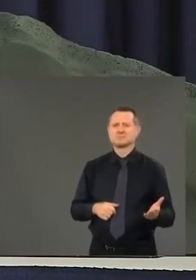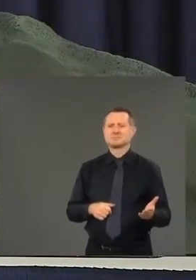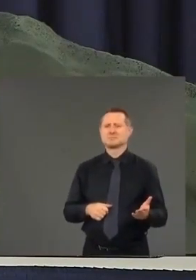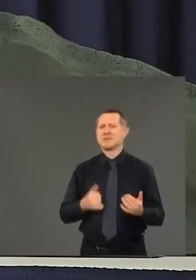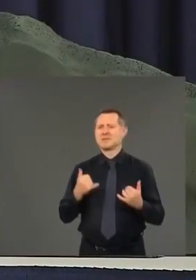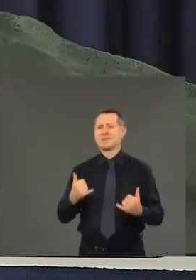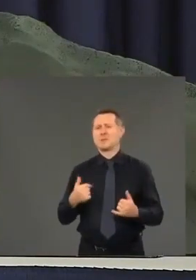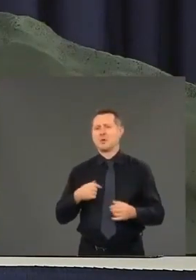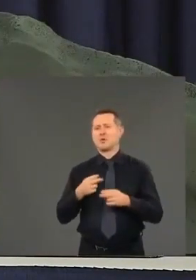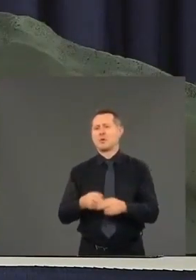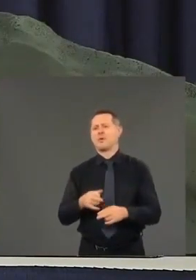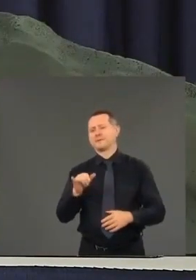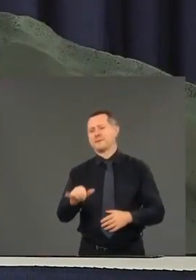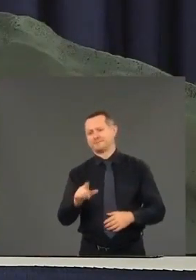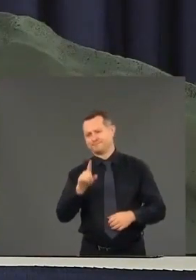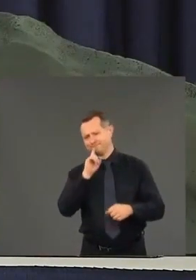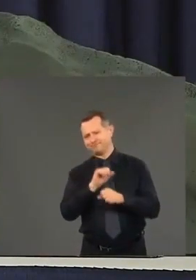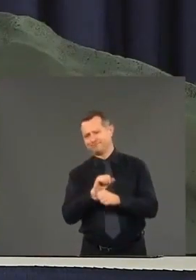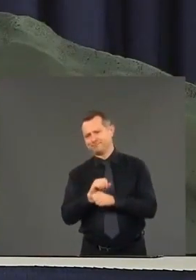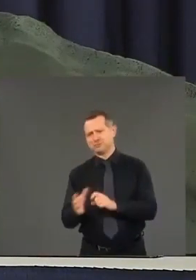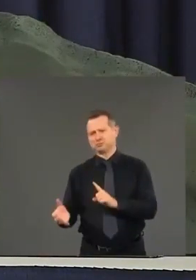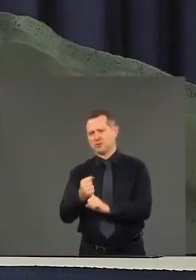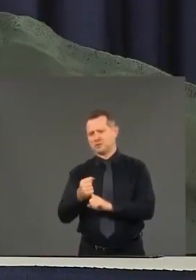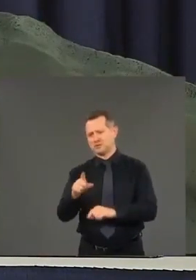you violate that policy.